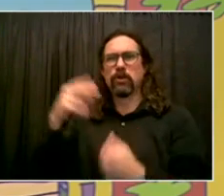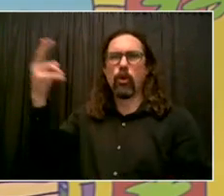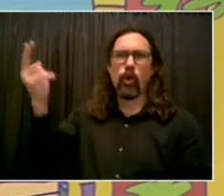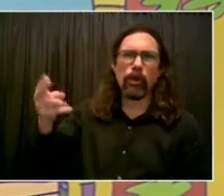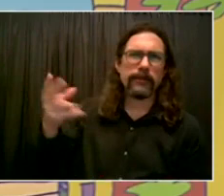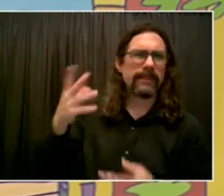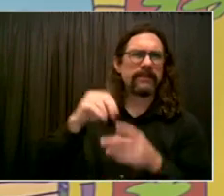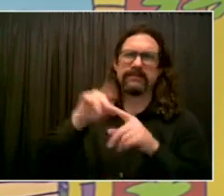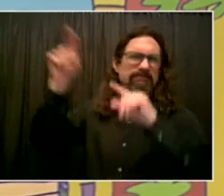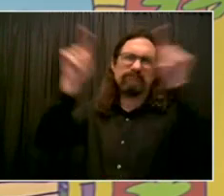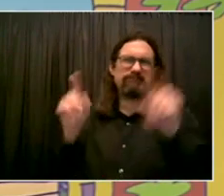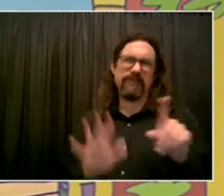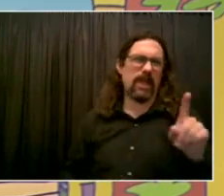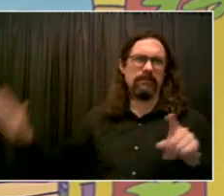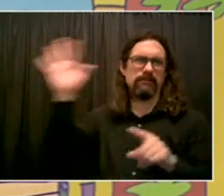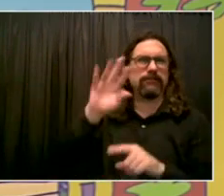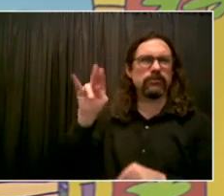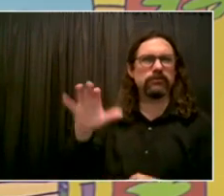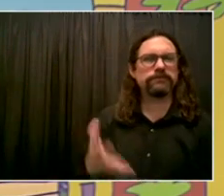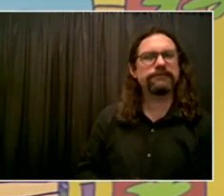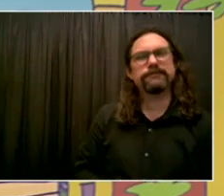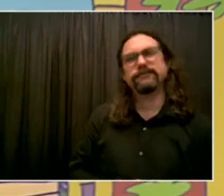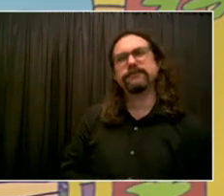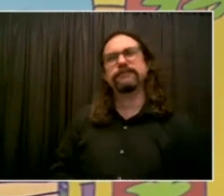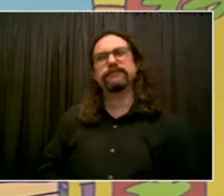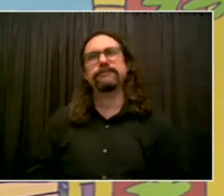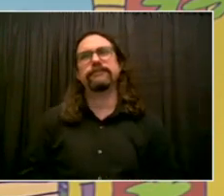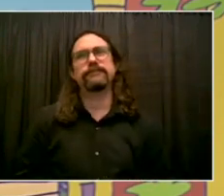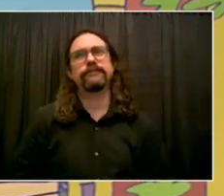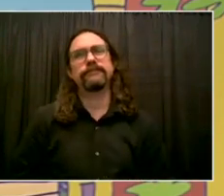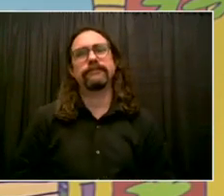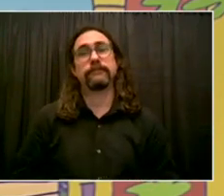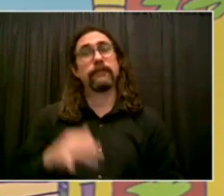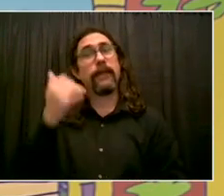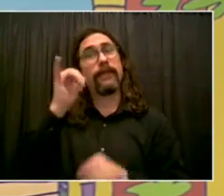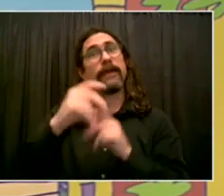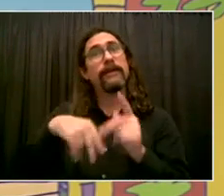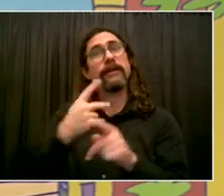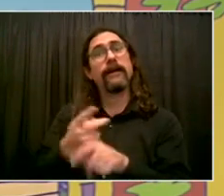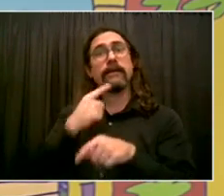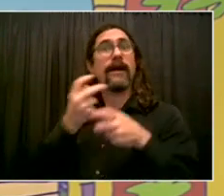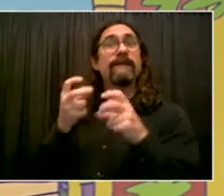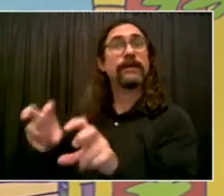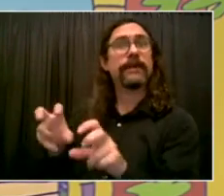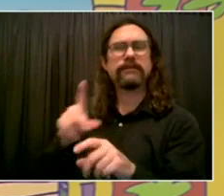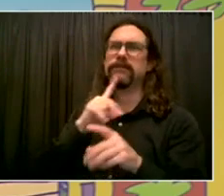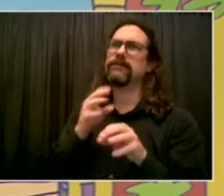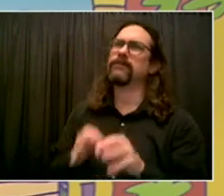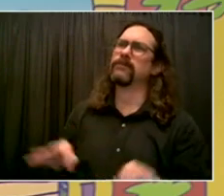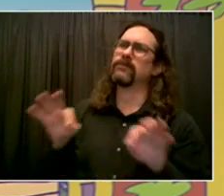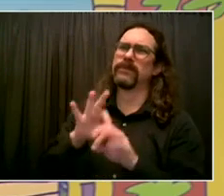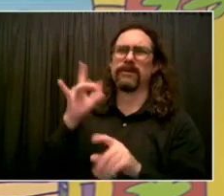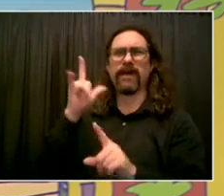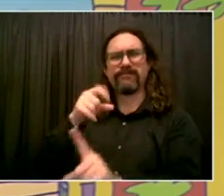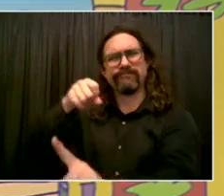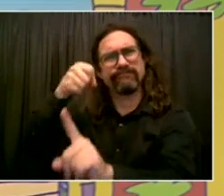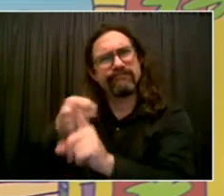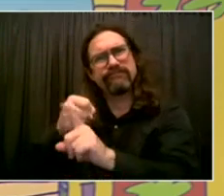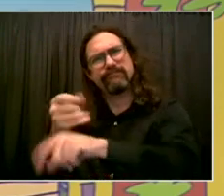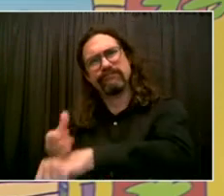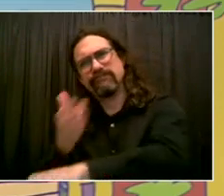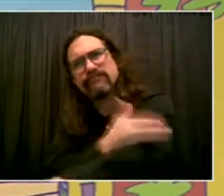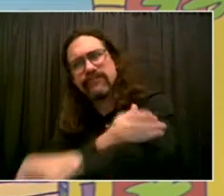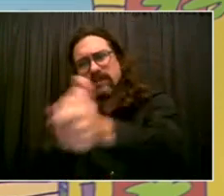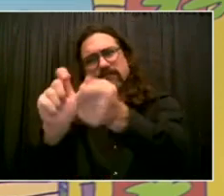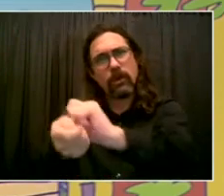crucial investments that change the lives of residents for the better, and they are the thing that really will help us move forward.